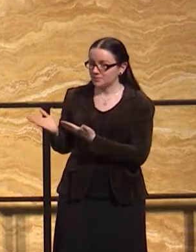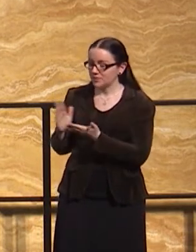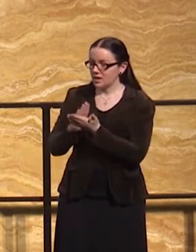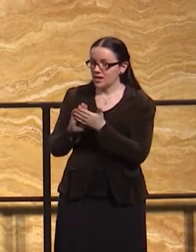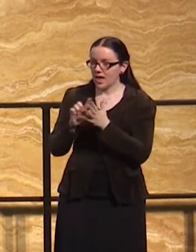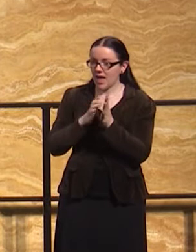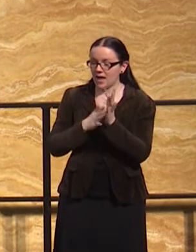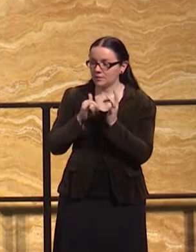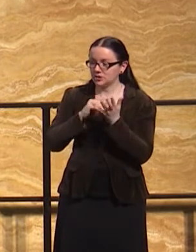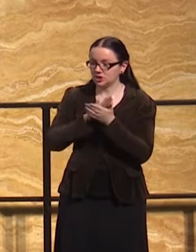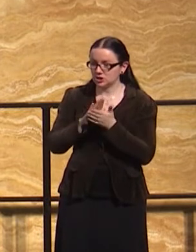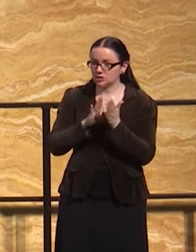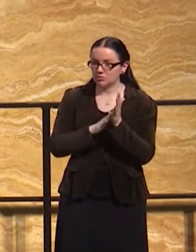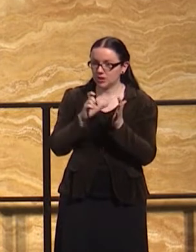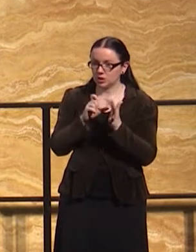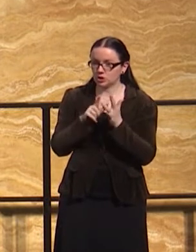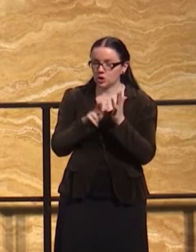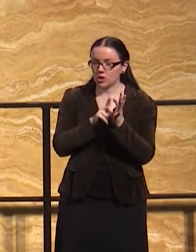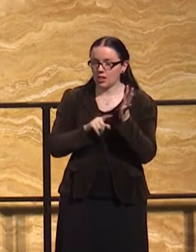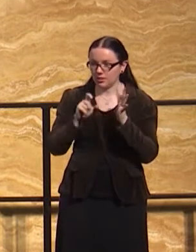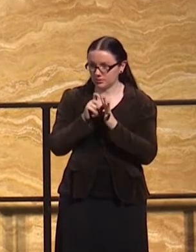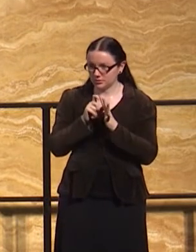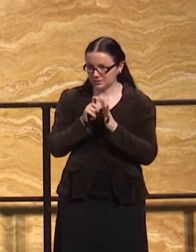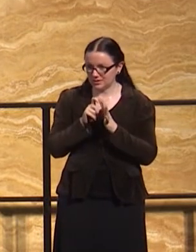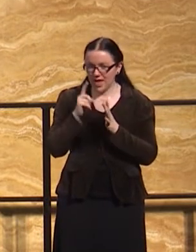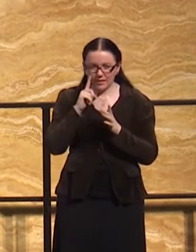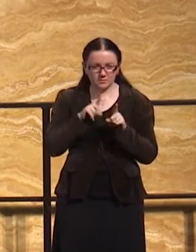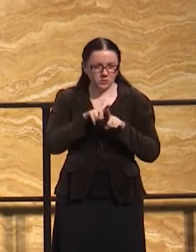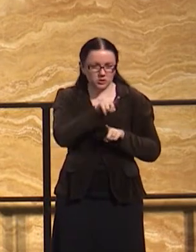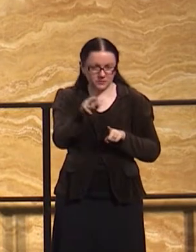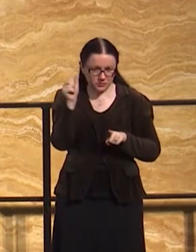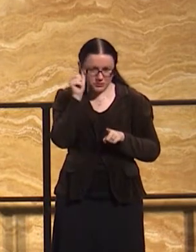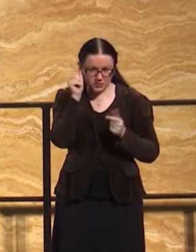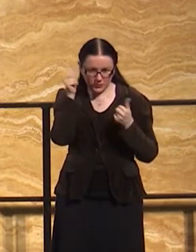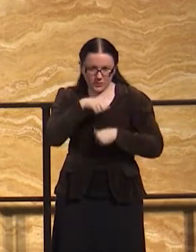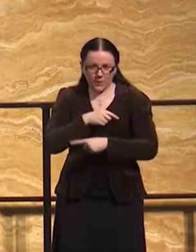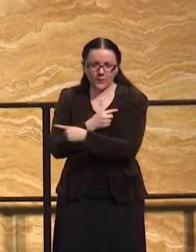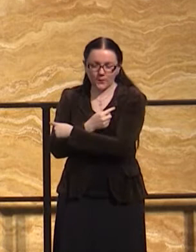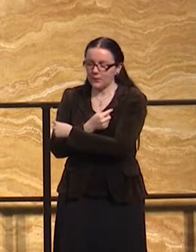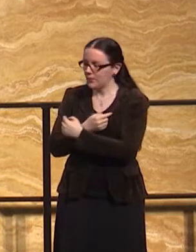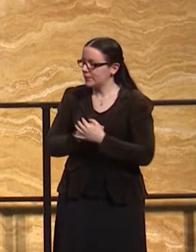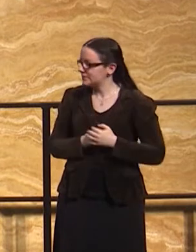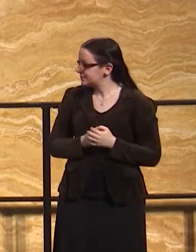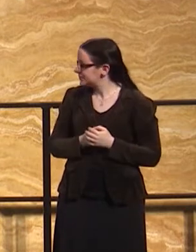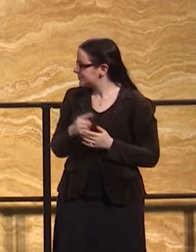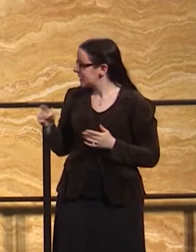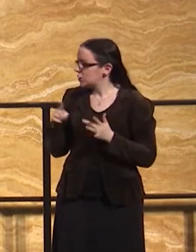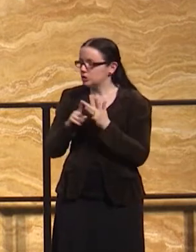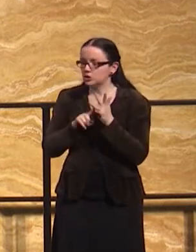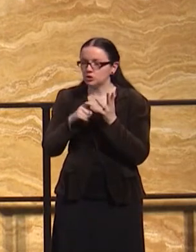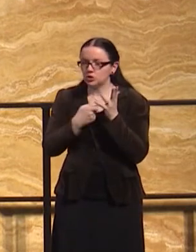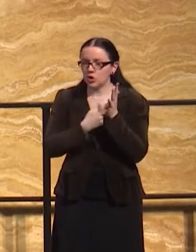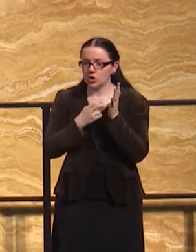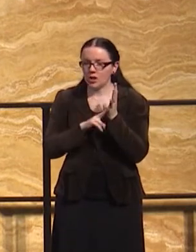Hamish MacDonald. I think probably most of you are more familiar with Hamish as a journalist,